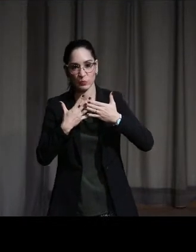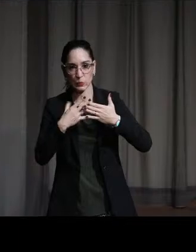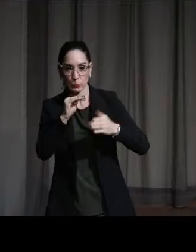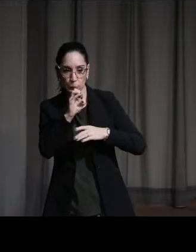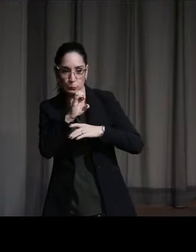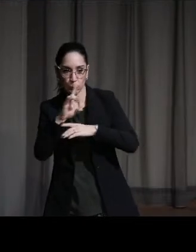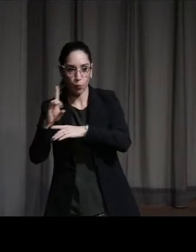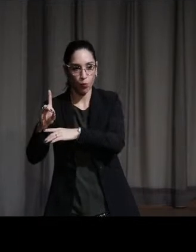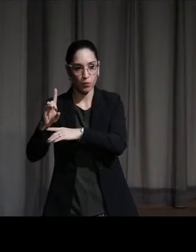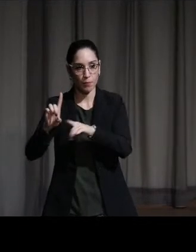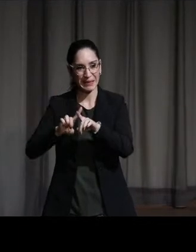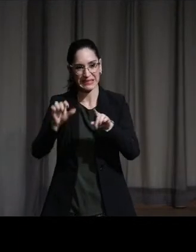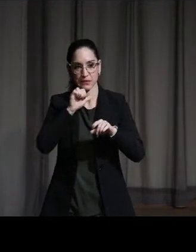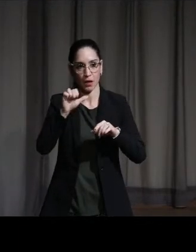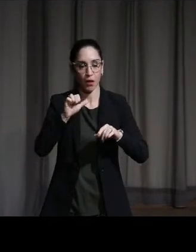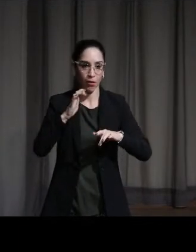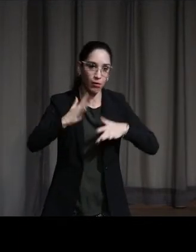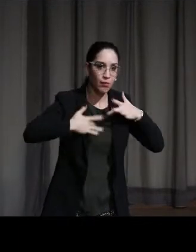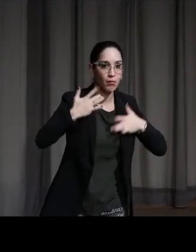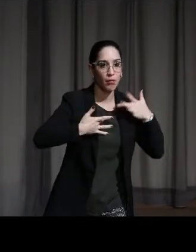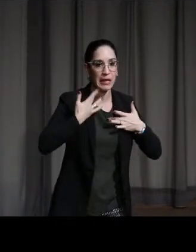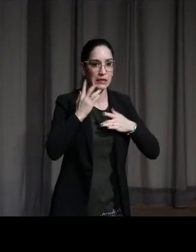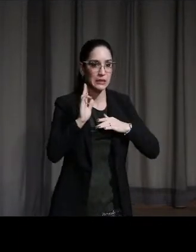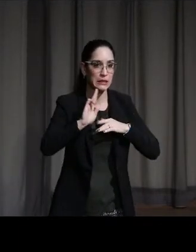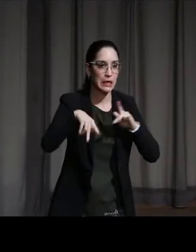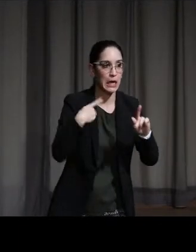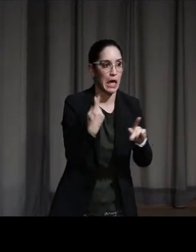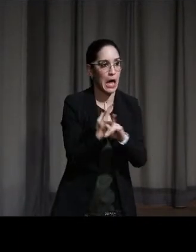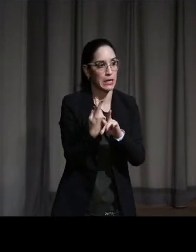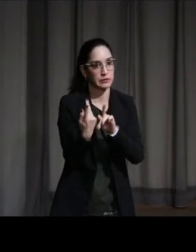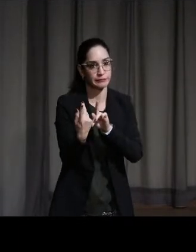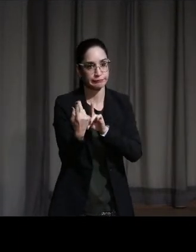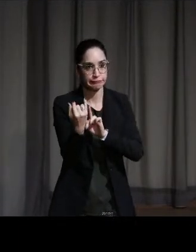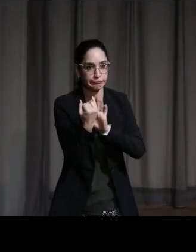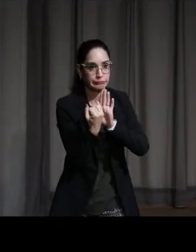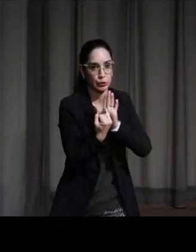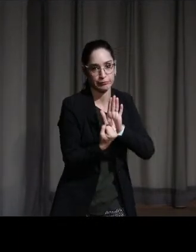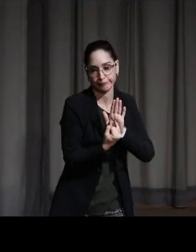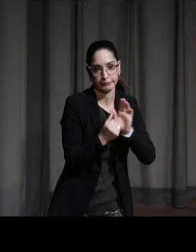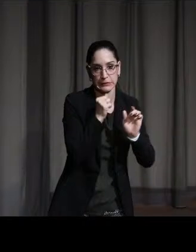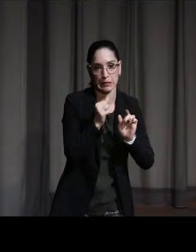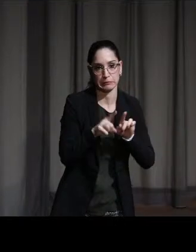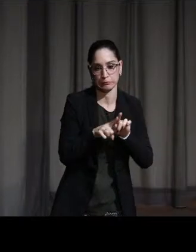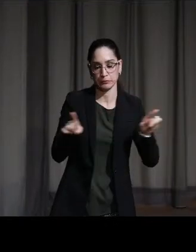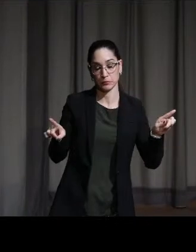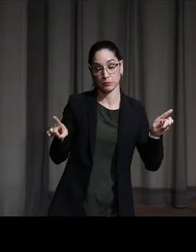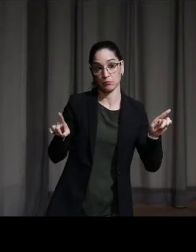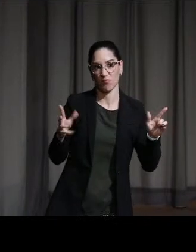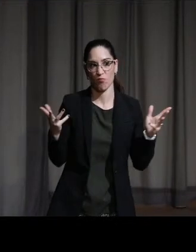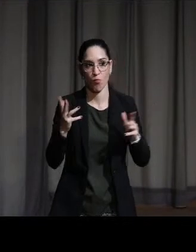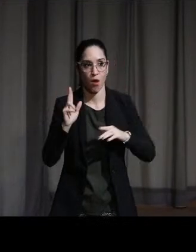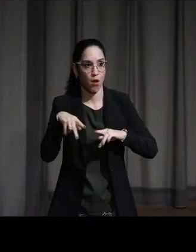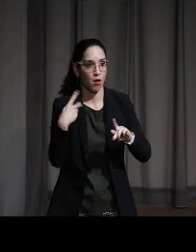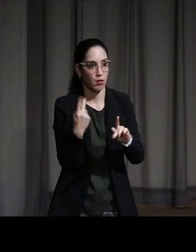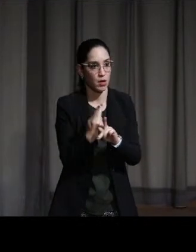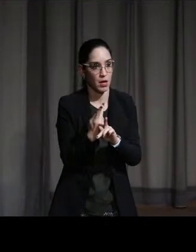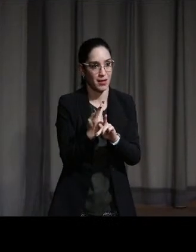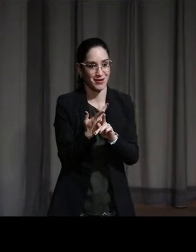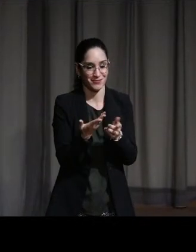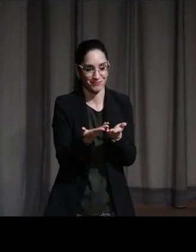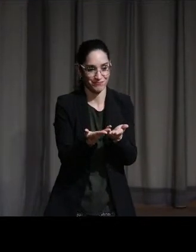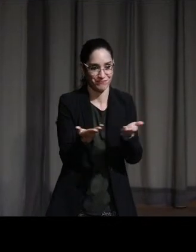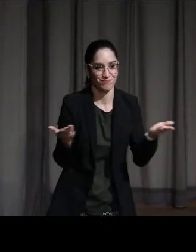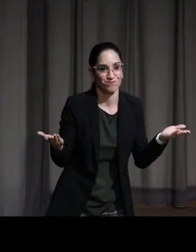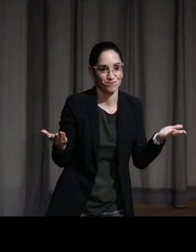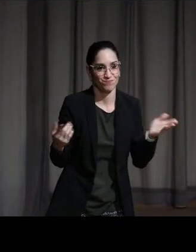most overtly sort of celebratory either. Yeah. Right? And so, what is the kind of,